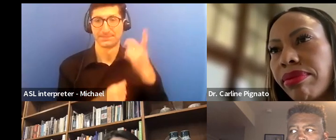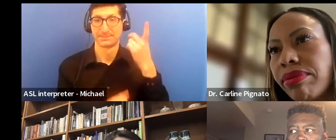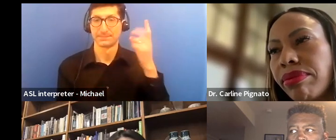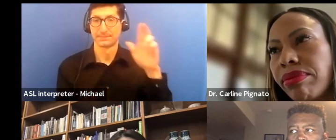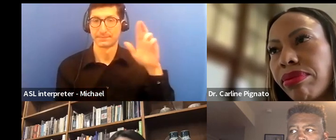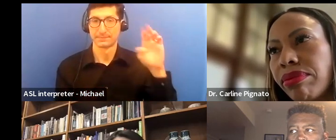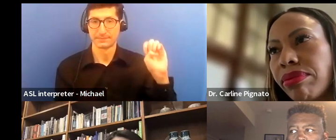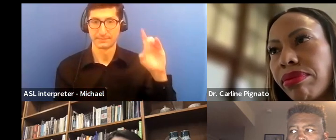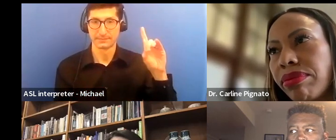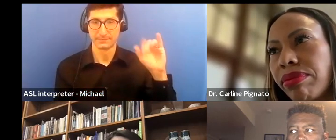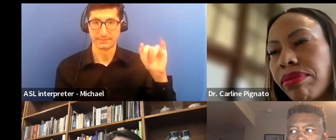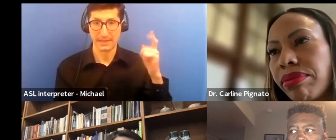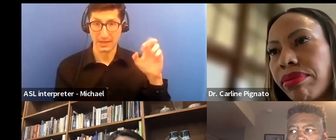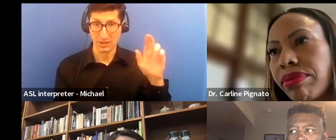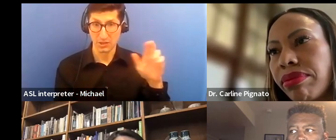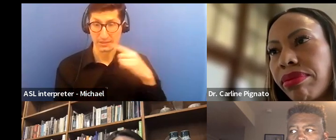questions floating around?